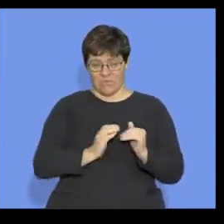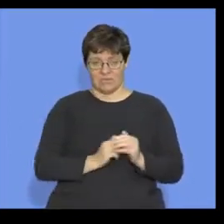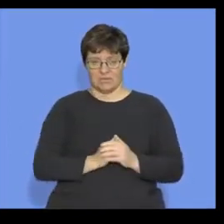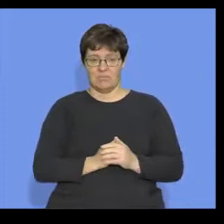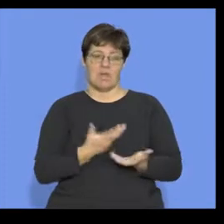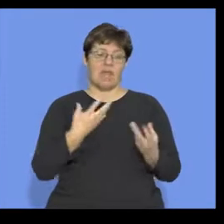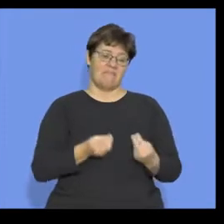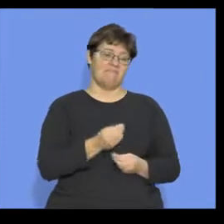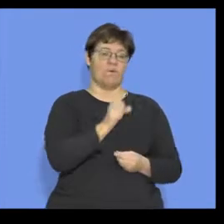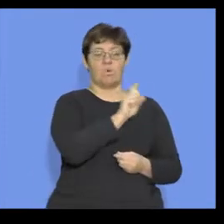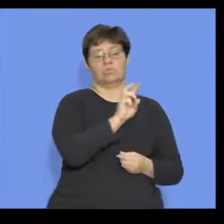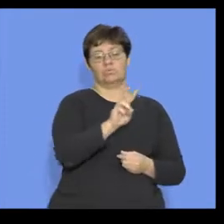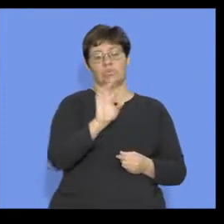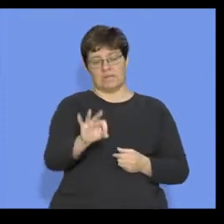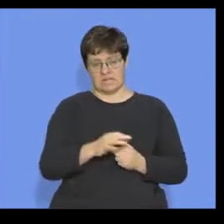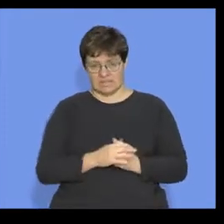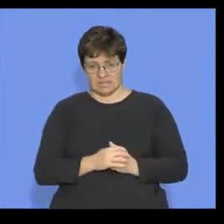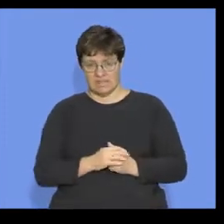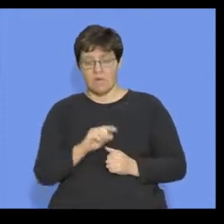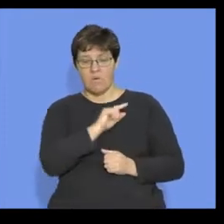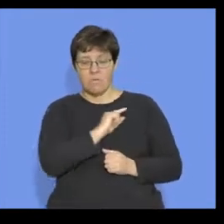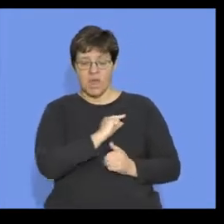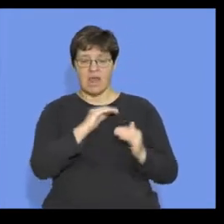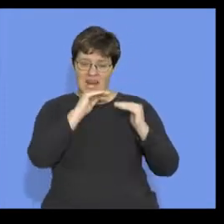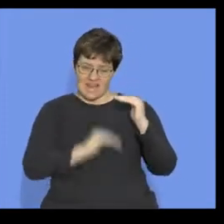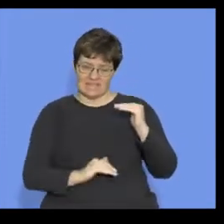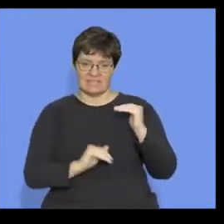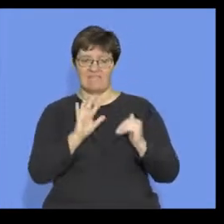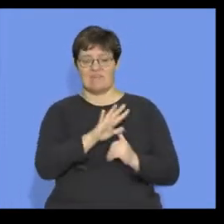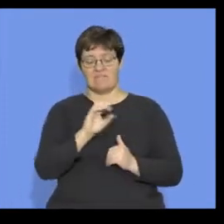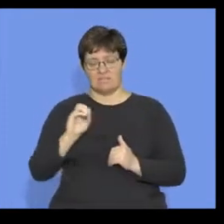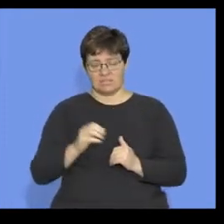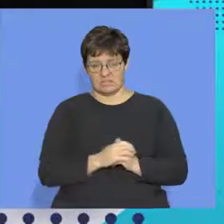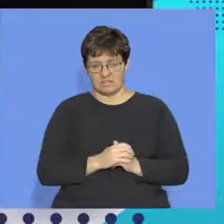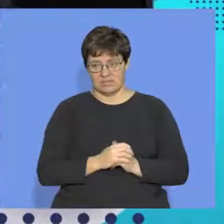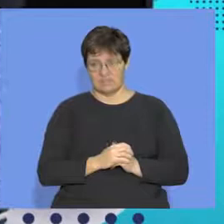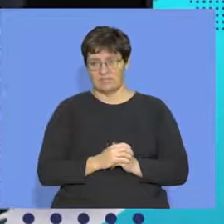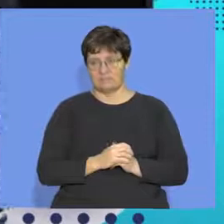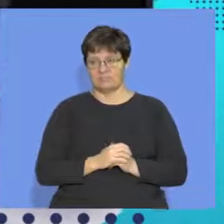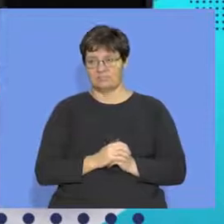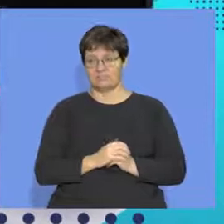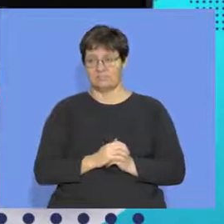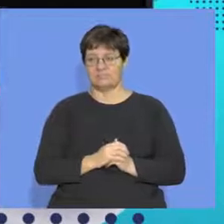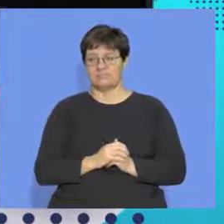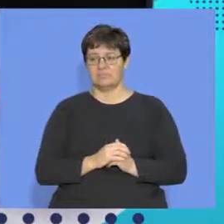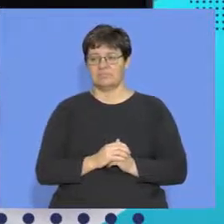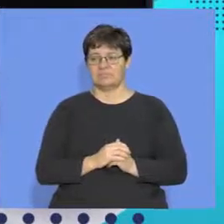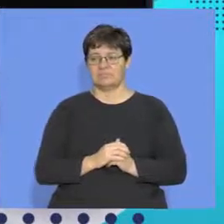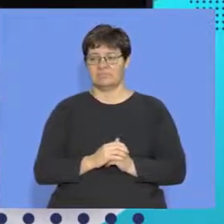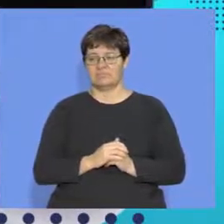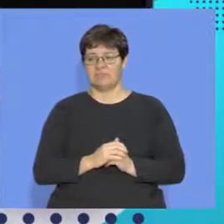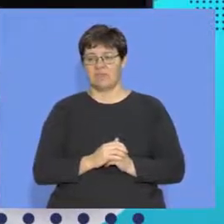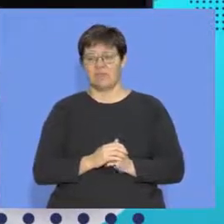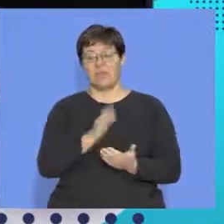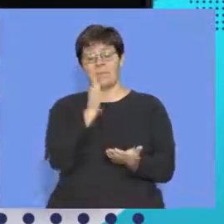have 123 because that is less than a 500. Then our last question, if the